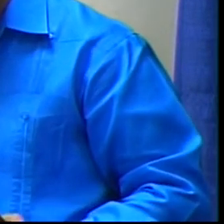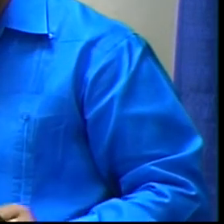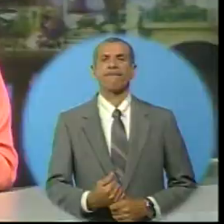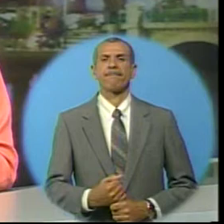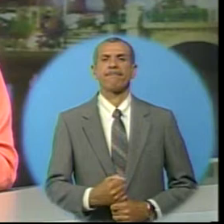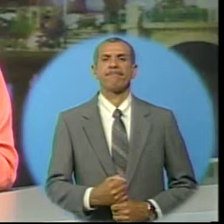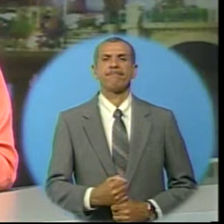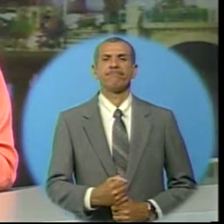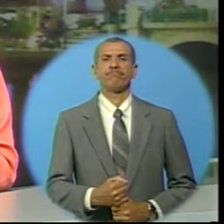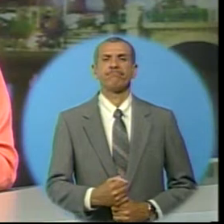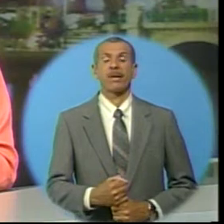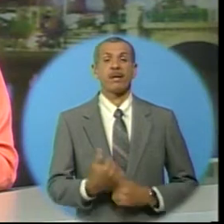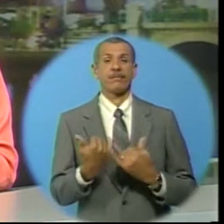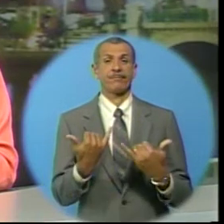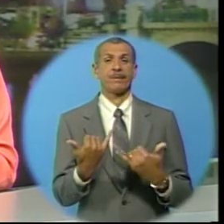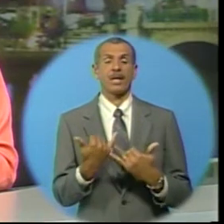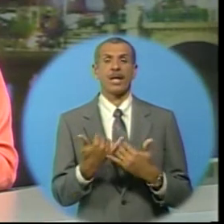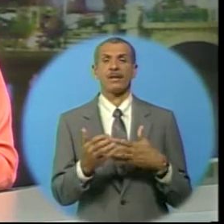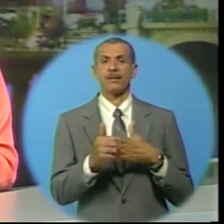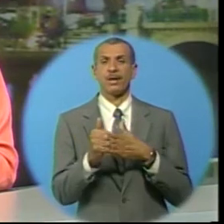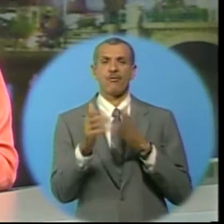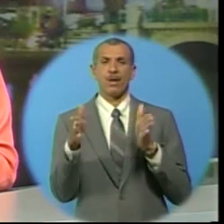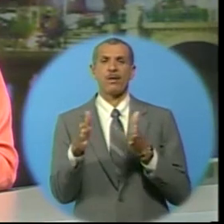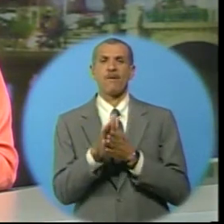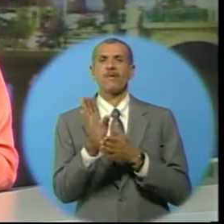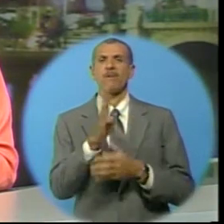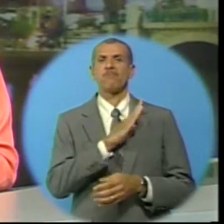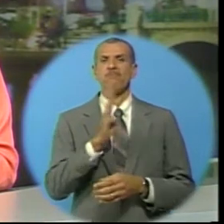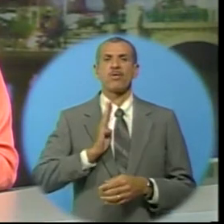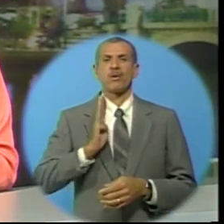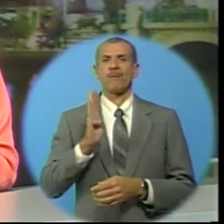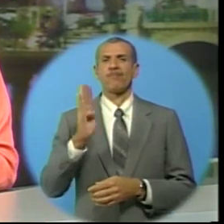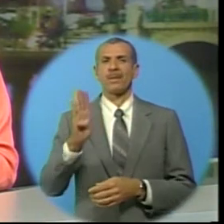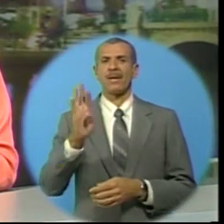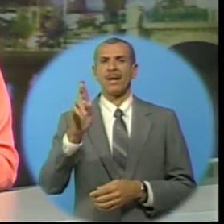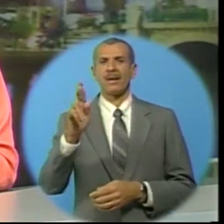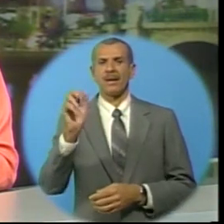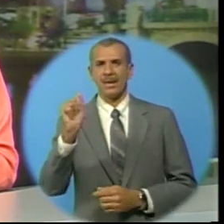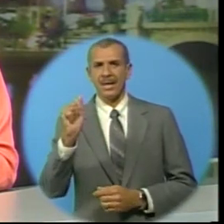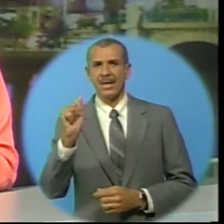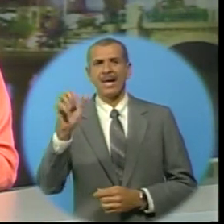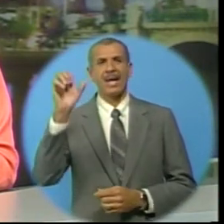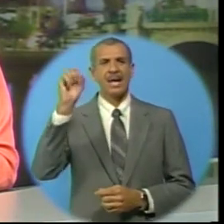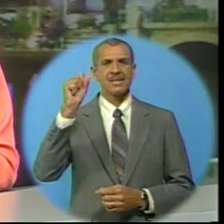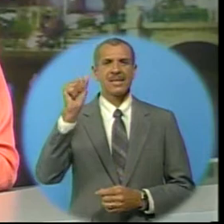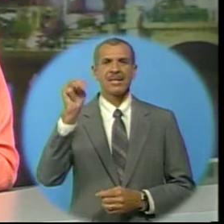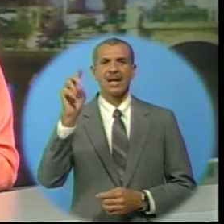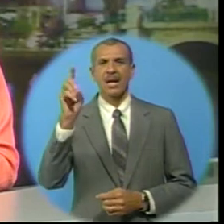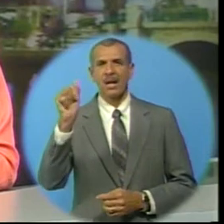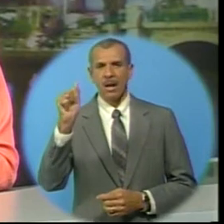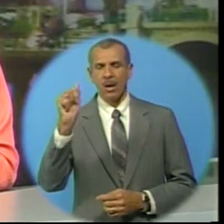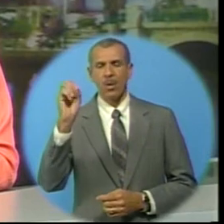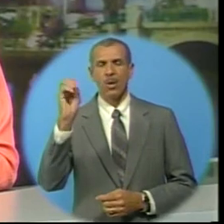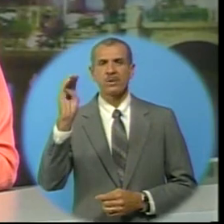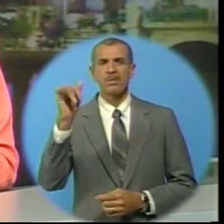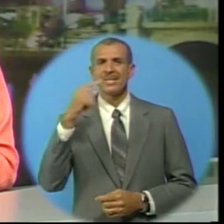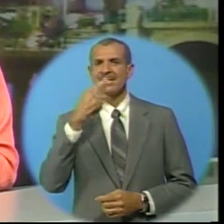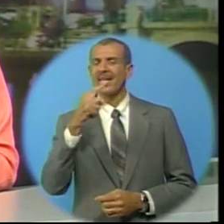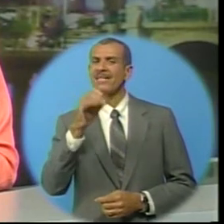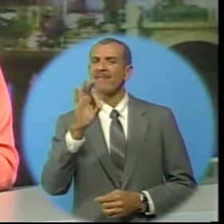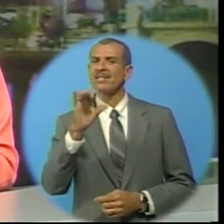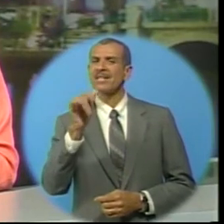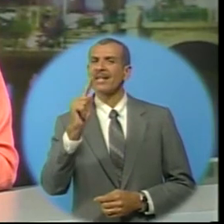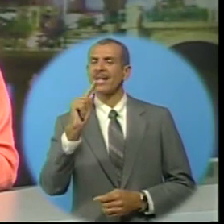necessary. Meantime, Director of the Board of the Barbados Revenue Authority, Sandra Osborne, says FATCA represents a